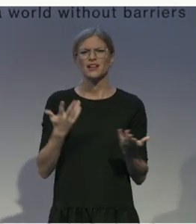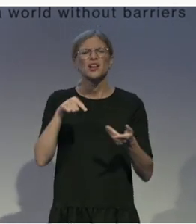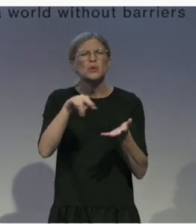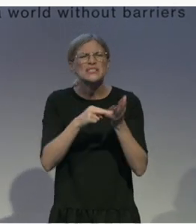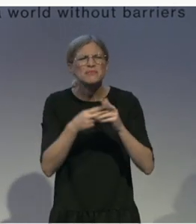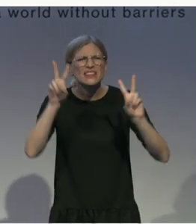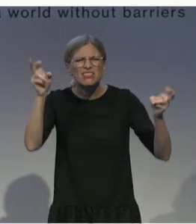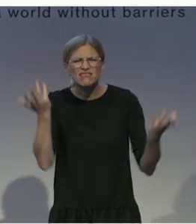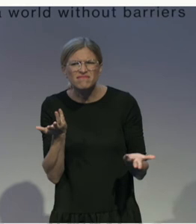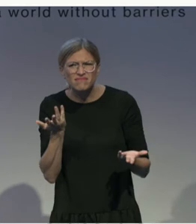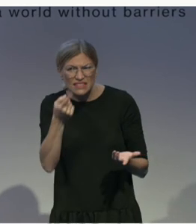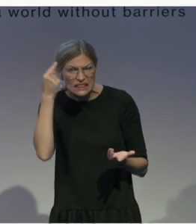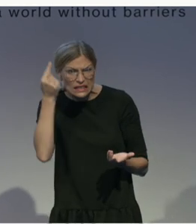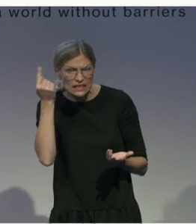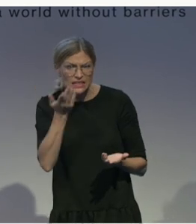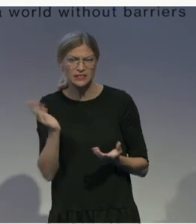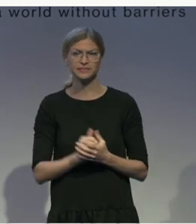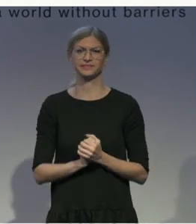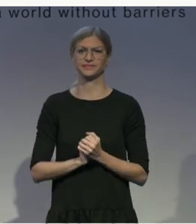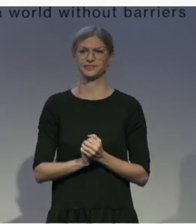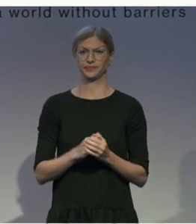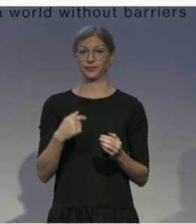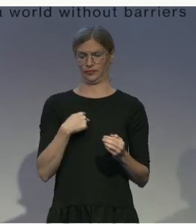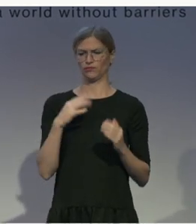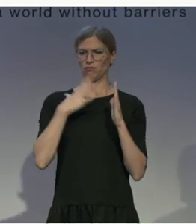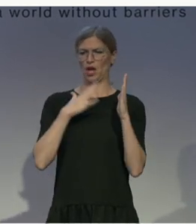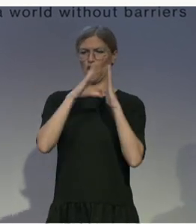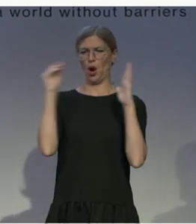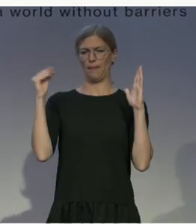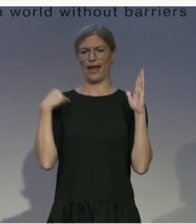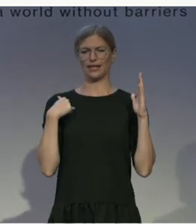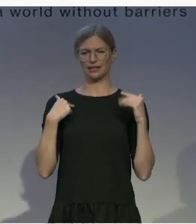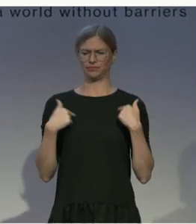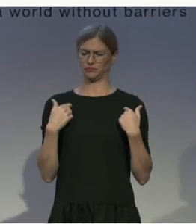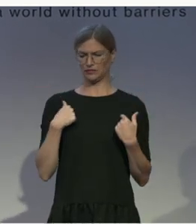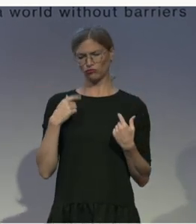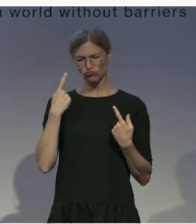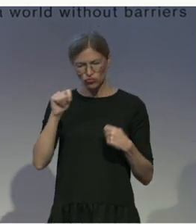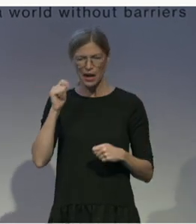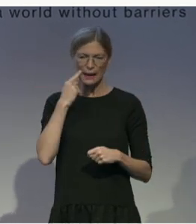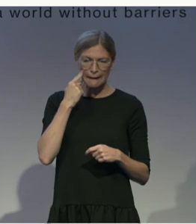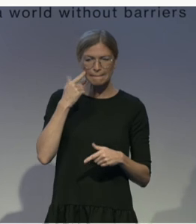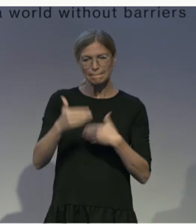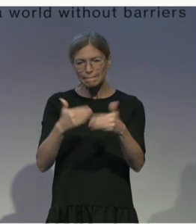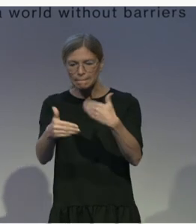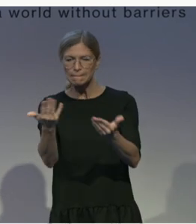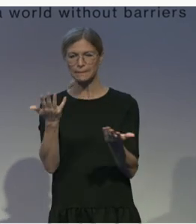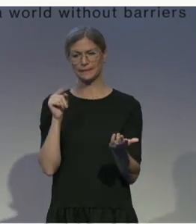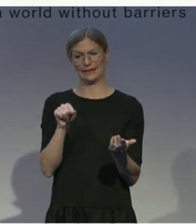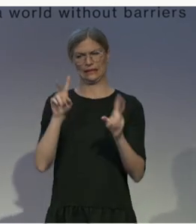things that my organization has tried to do in the Global South in this regard, that we, when